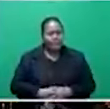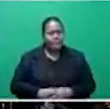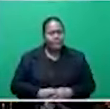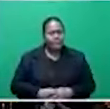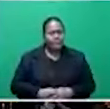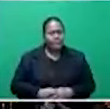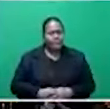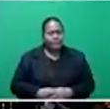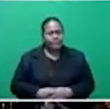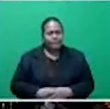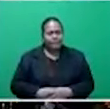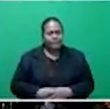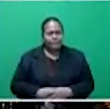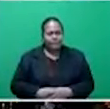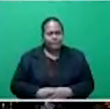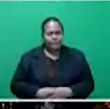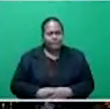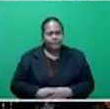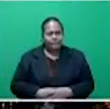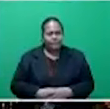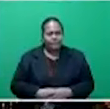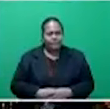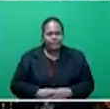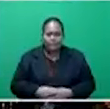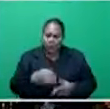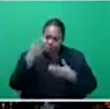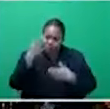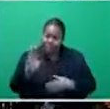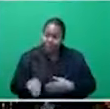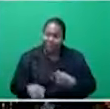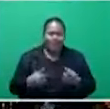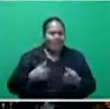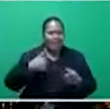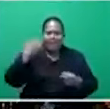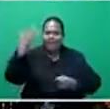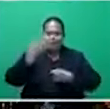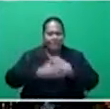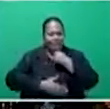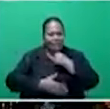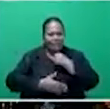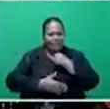what he's doing. I have never made a ruling about that in the past.